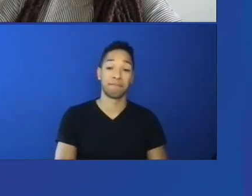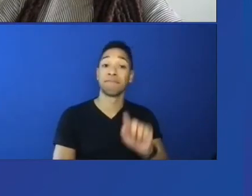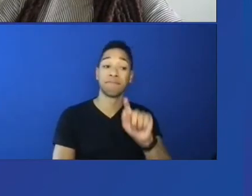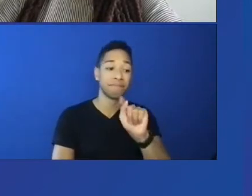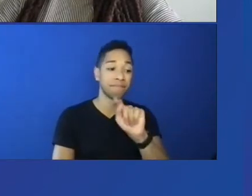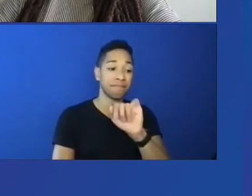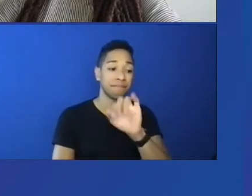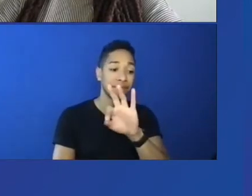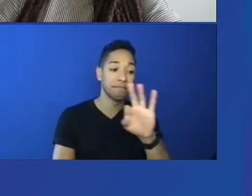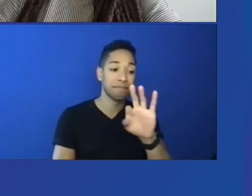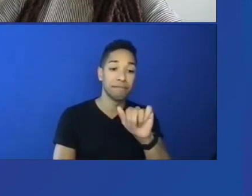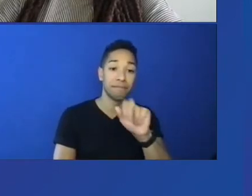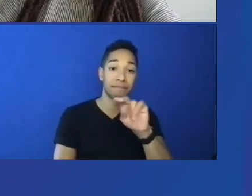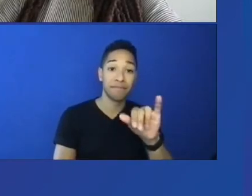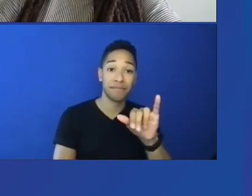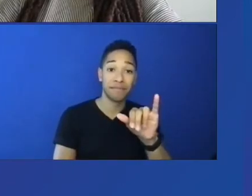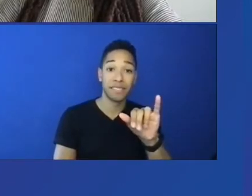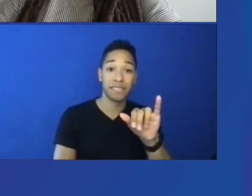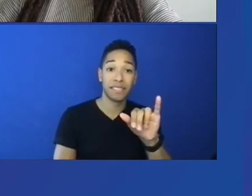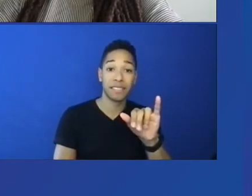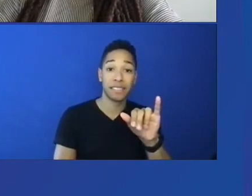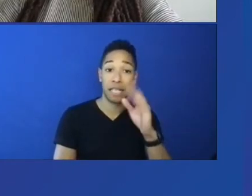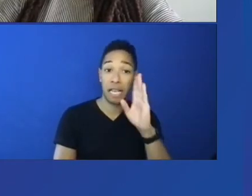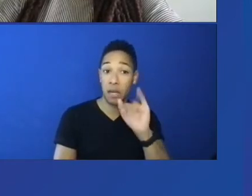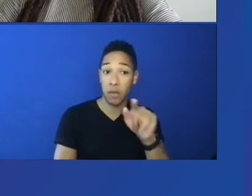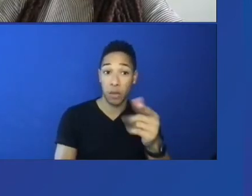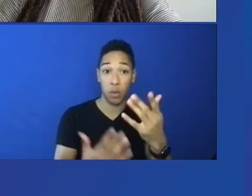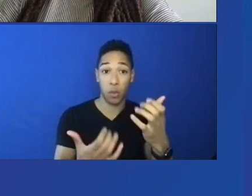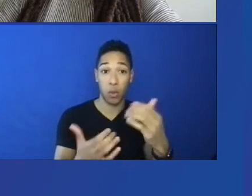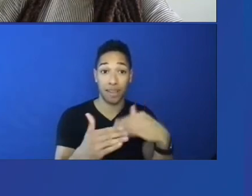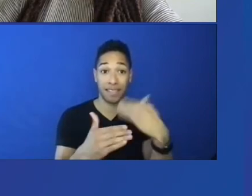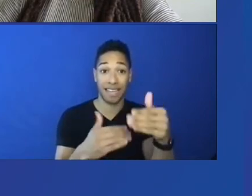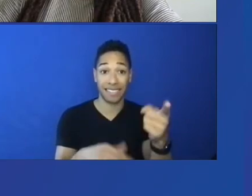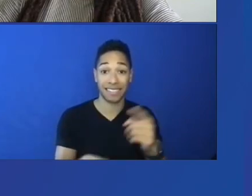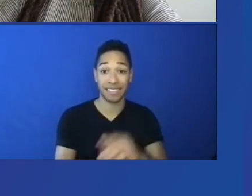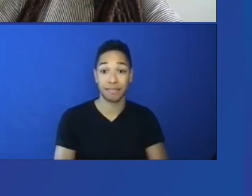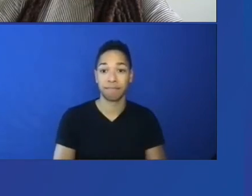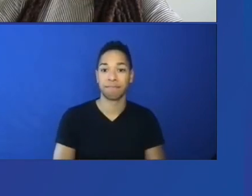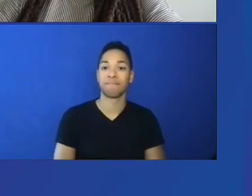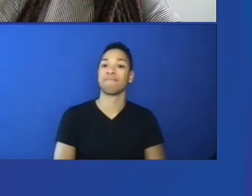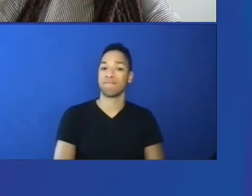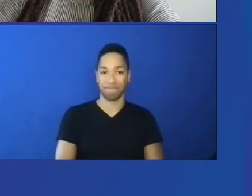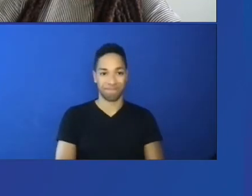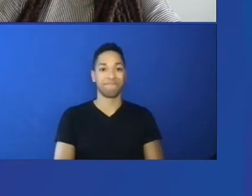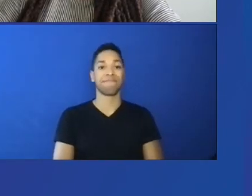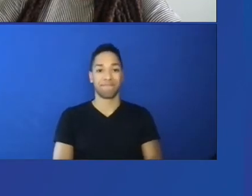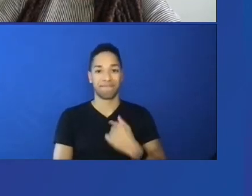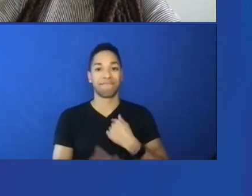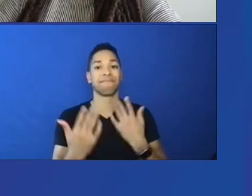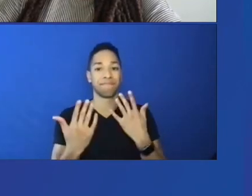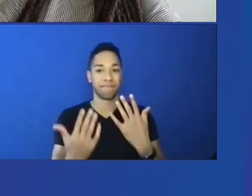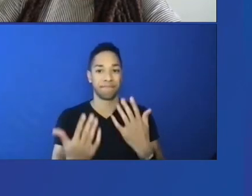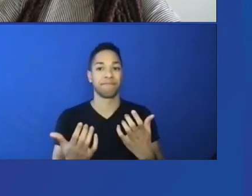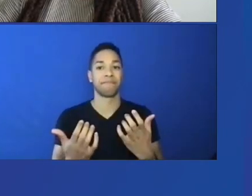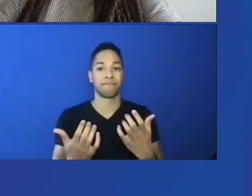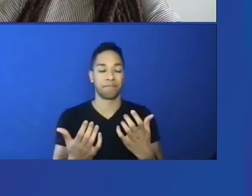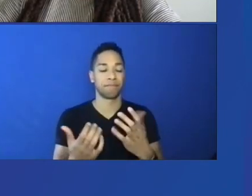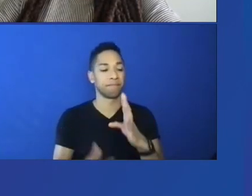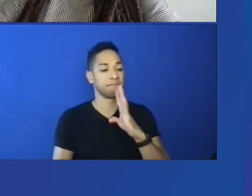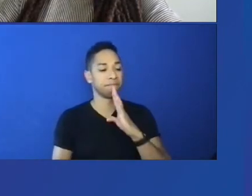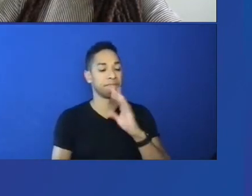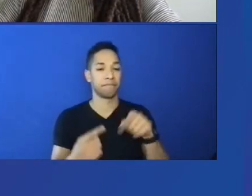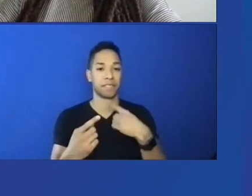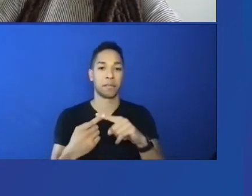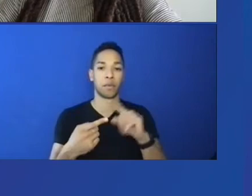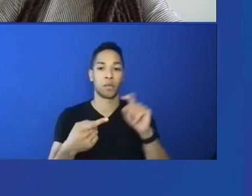I know you wanted to go next. Address. Thank you. Yeah, I wanted to speak to the